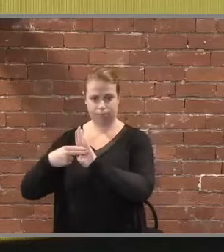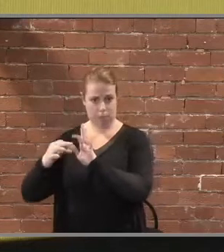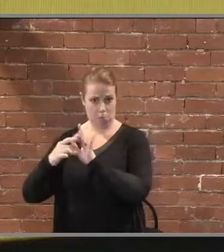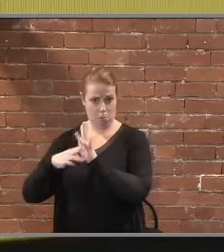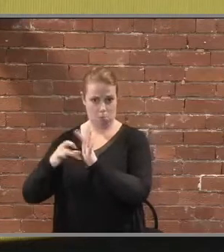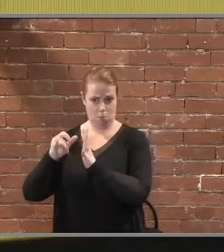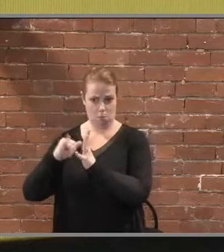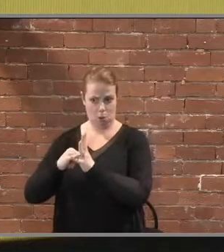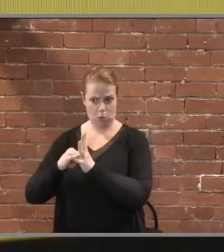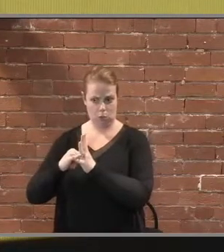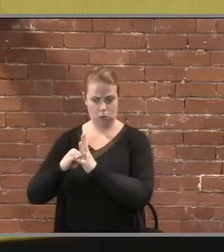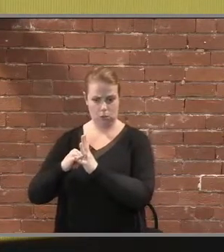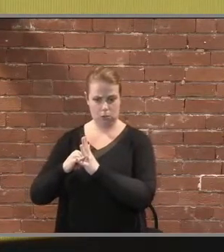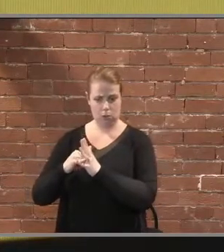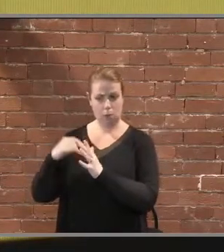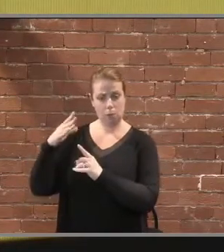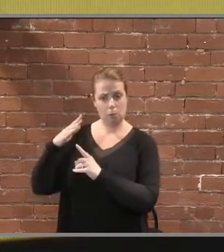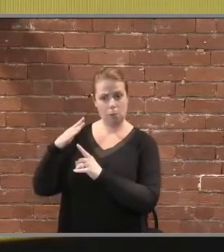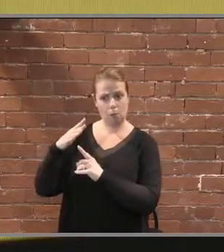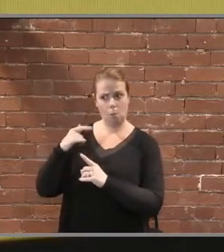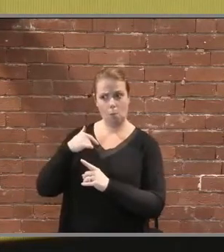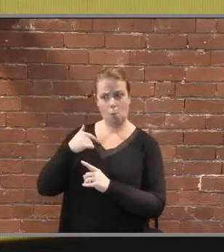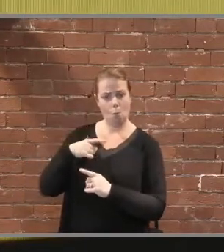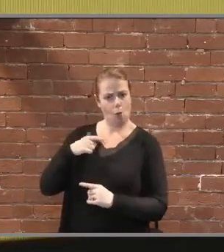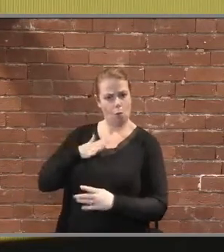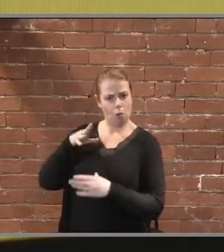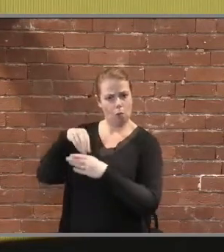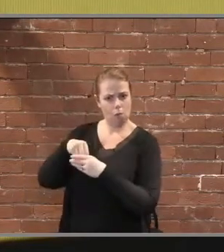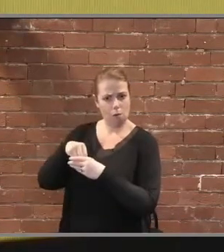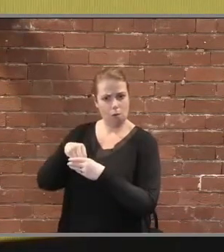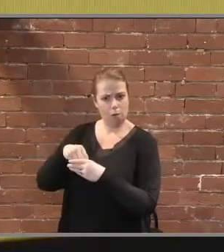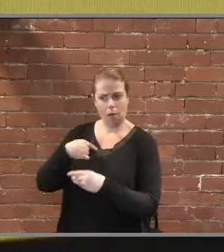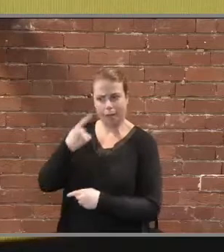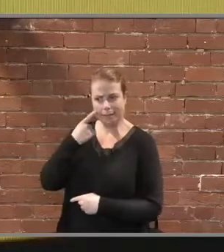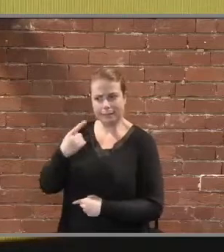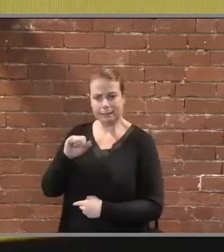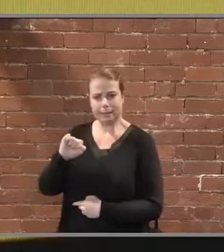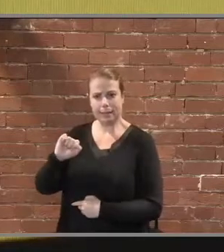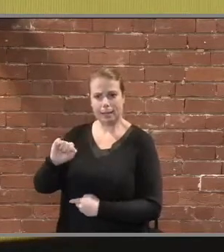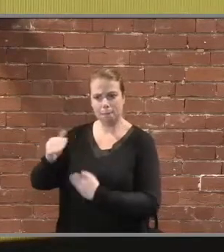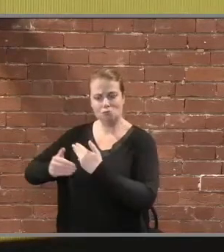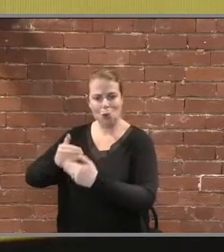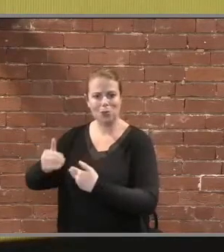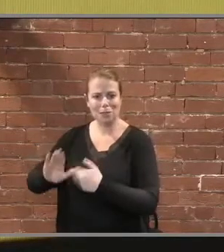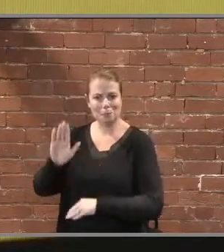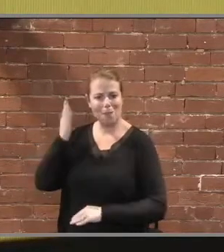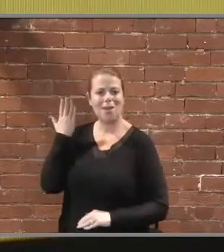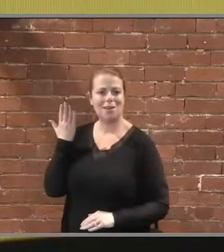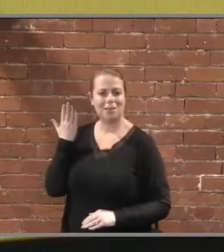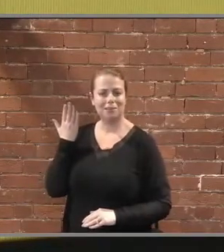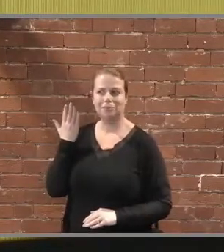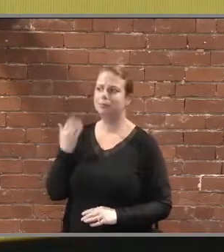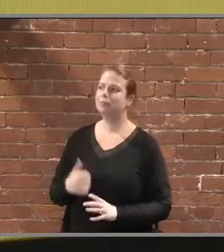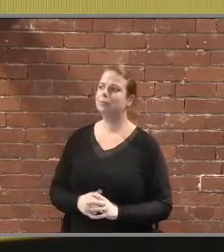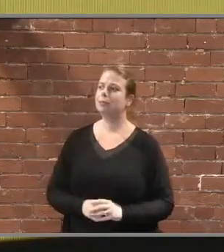a huge incentive for me to, want to be involved was that I had seen their process, and I had seen, like I'd